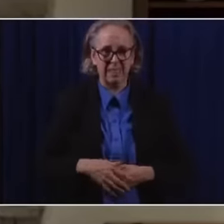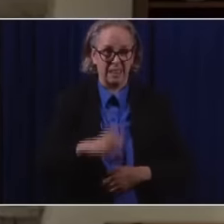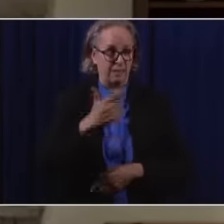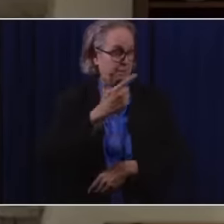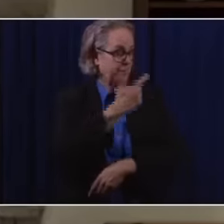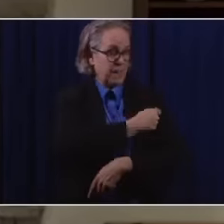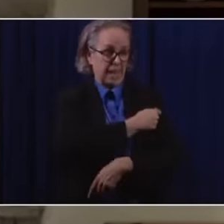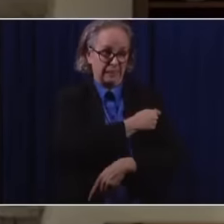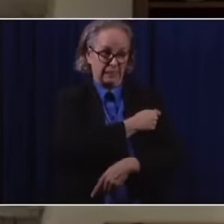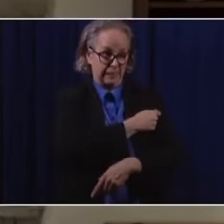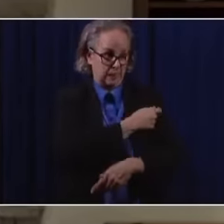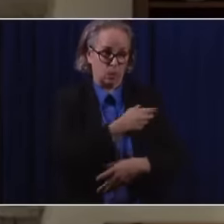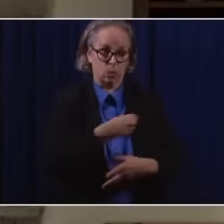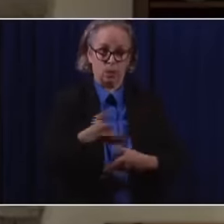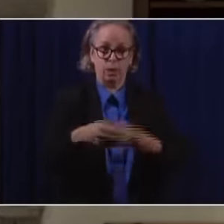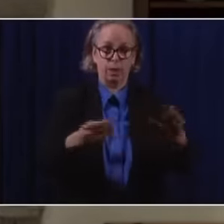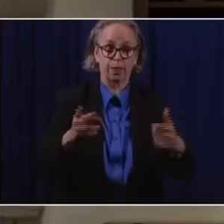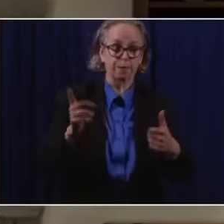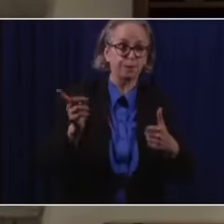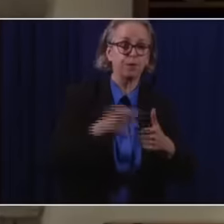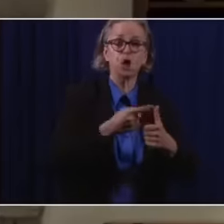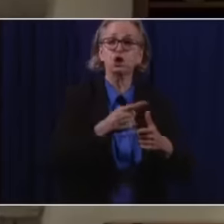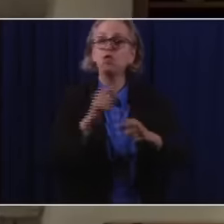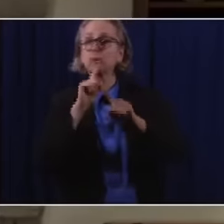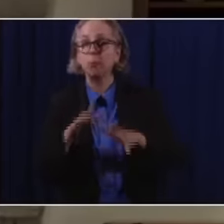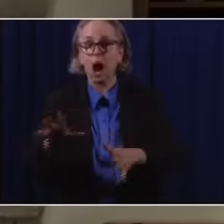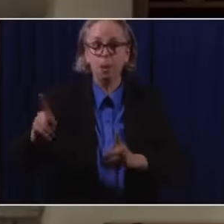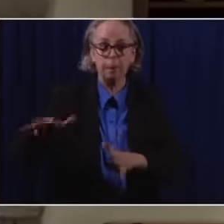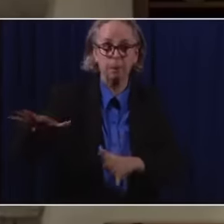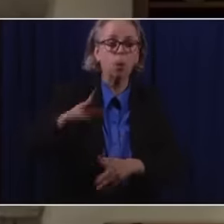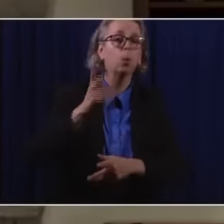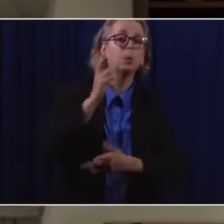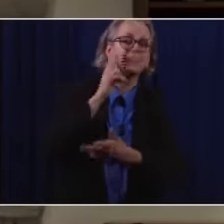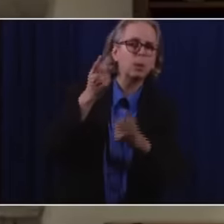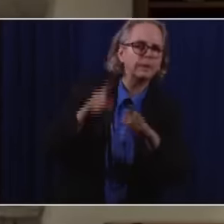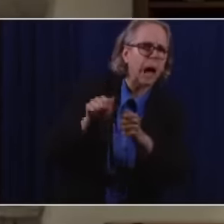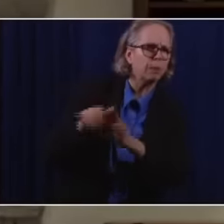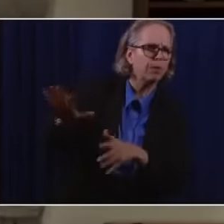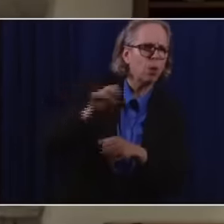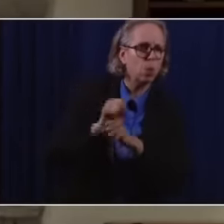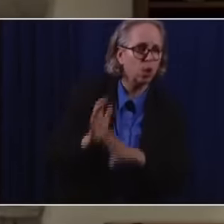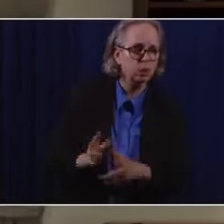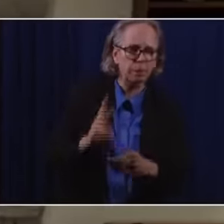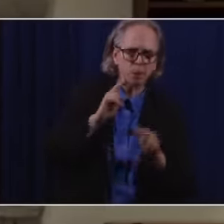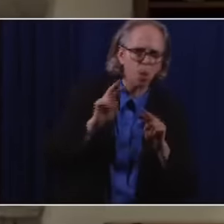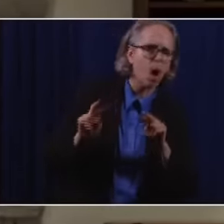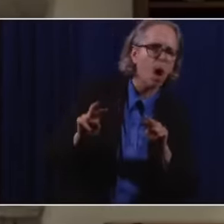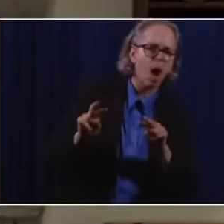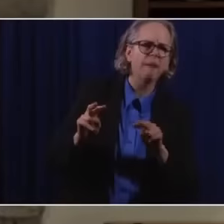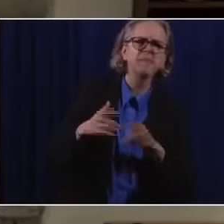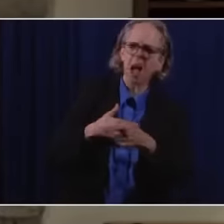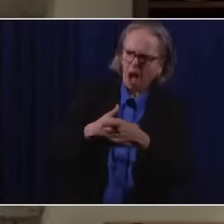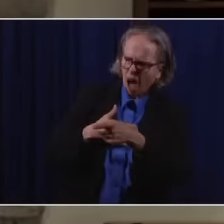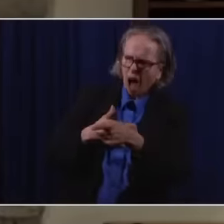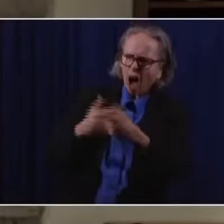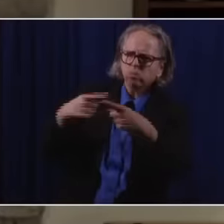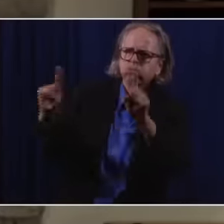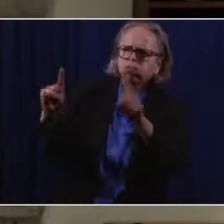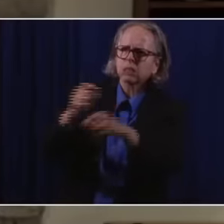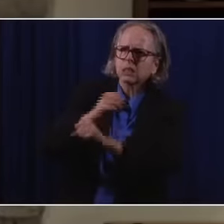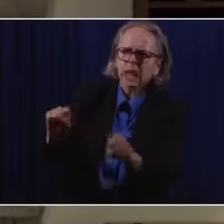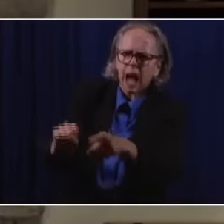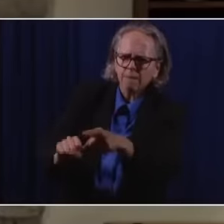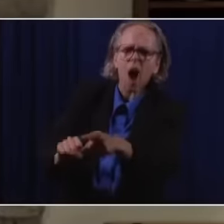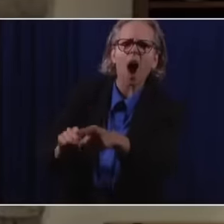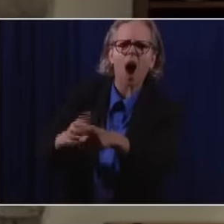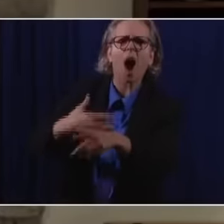and others take it. And I think that should build confidence in people that they'll want to take the vaccine, but we're not going to